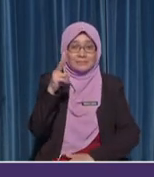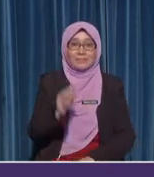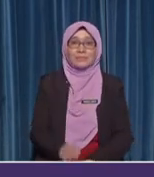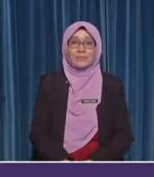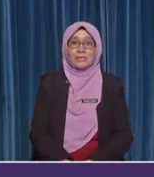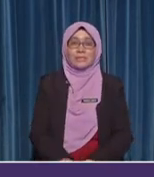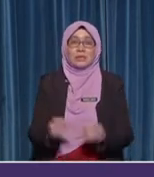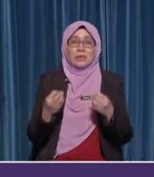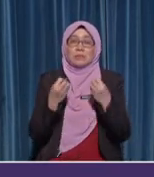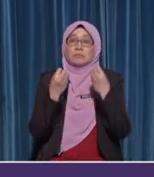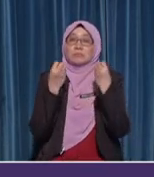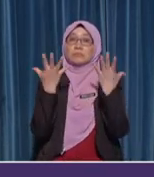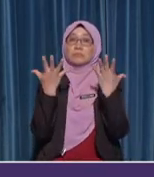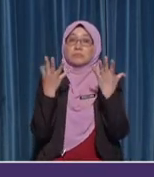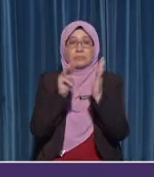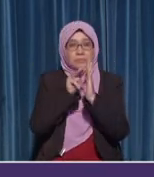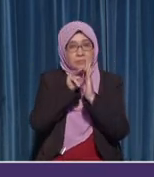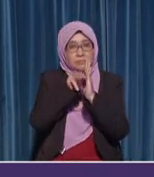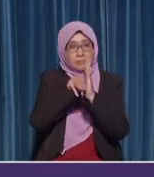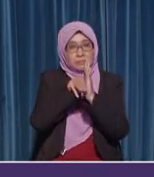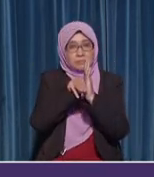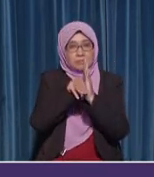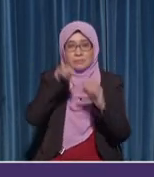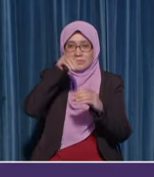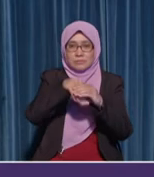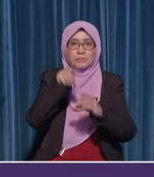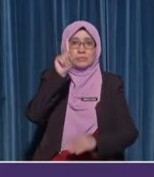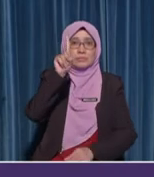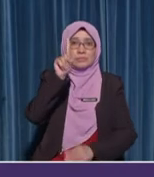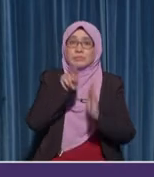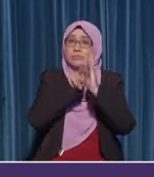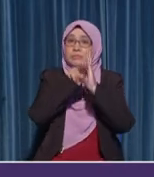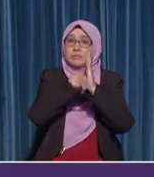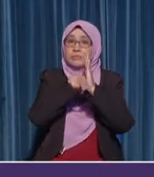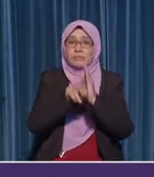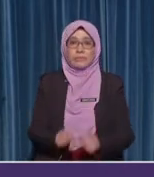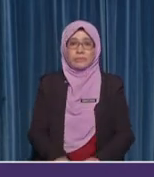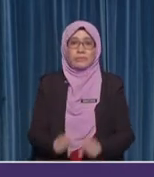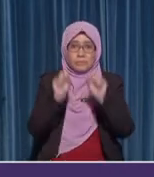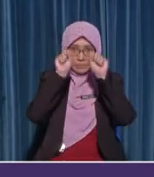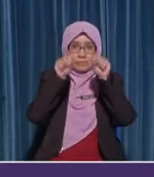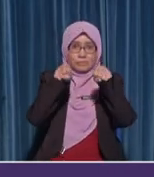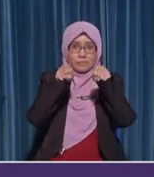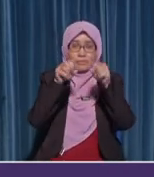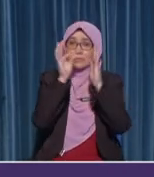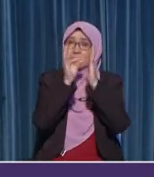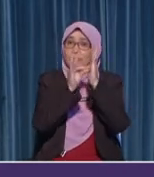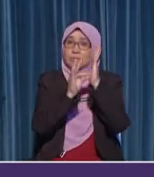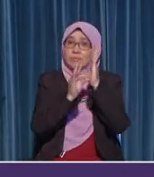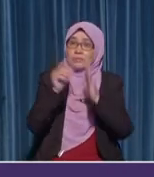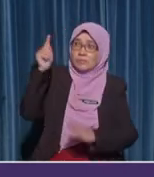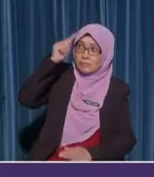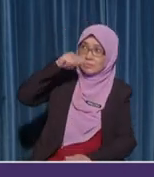How many minutes are there in 1 hour? Can you count the graduation